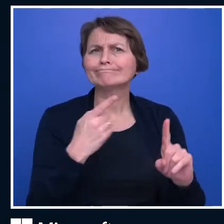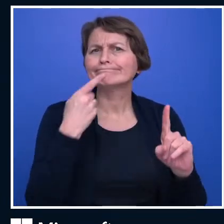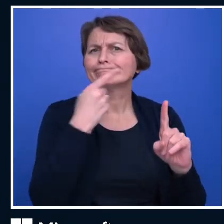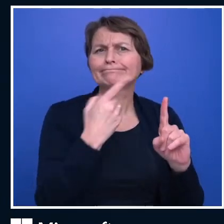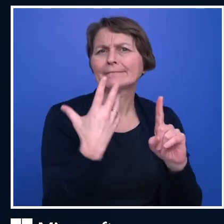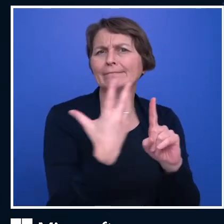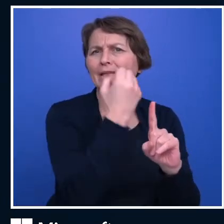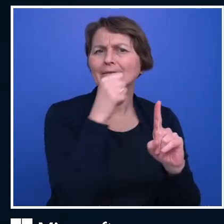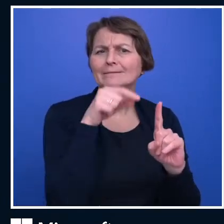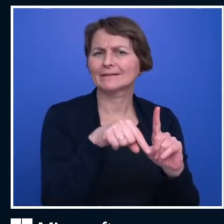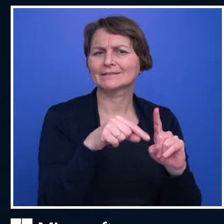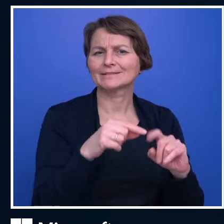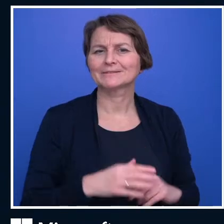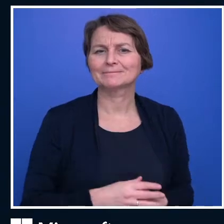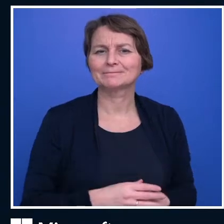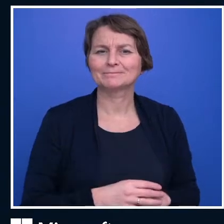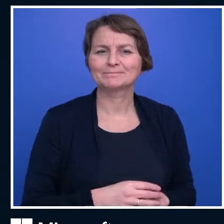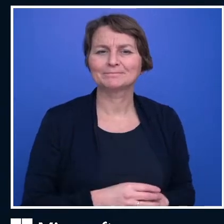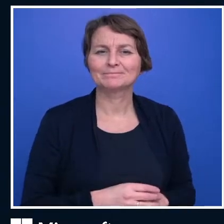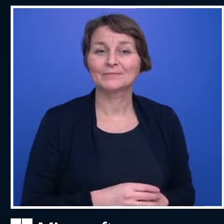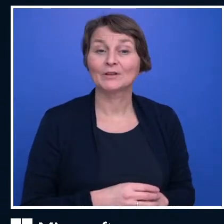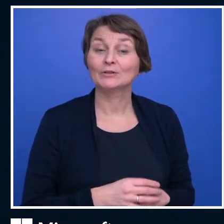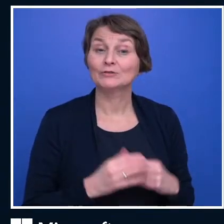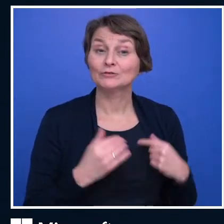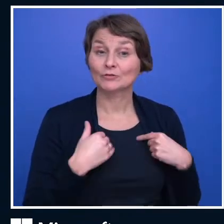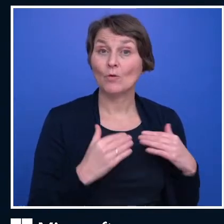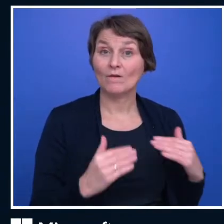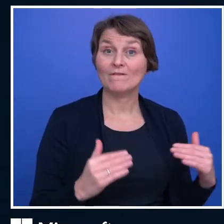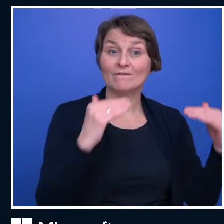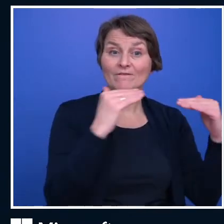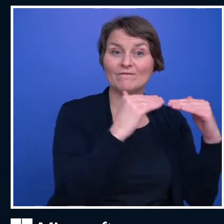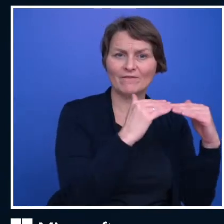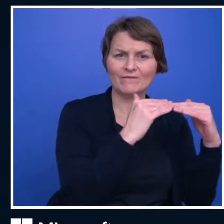mitigate fairness into my model. So